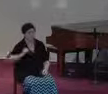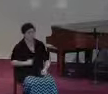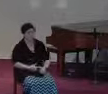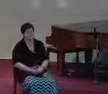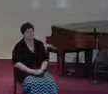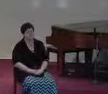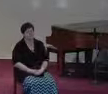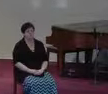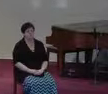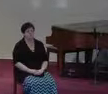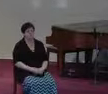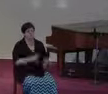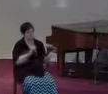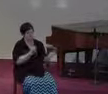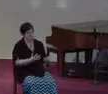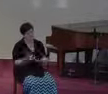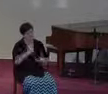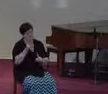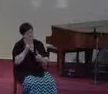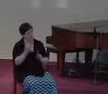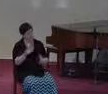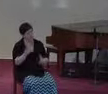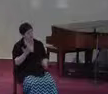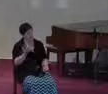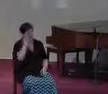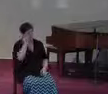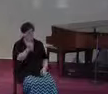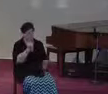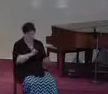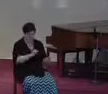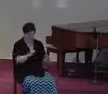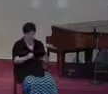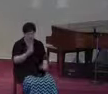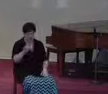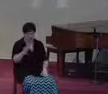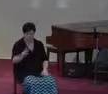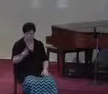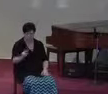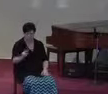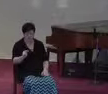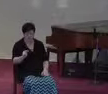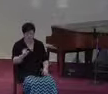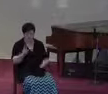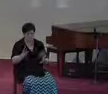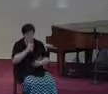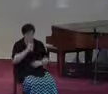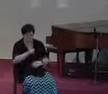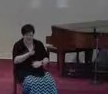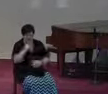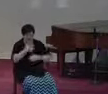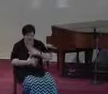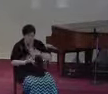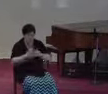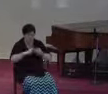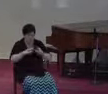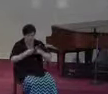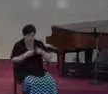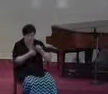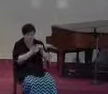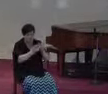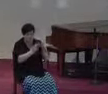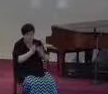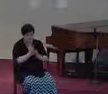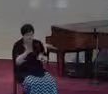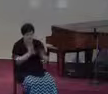Many question if it were possible that John may have actually been a blood relative of Jesus, that John